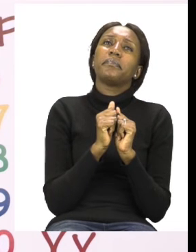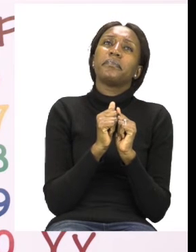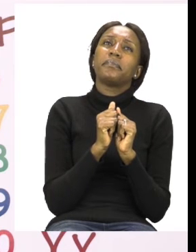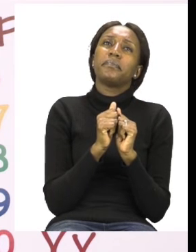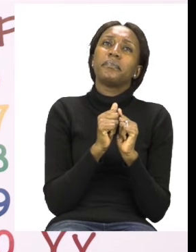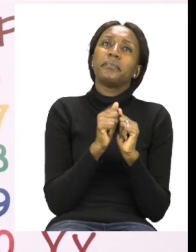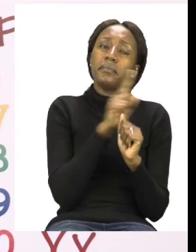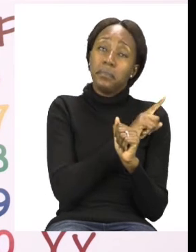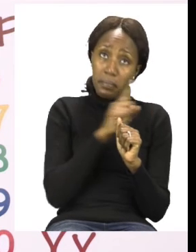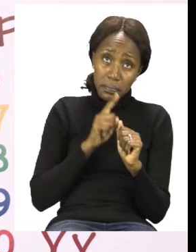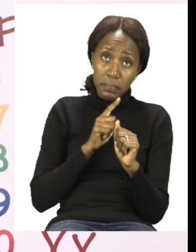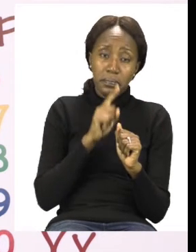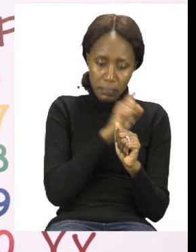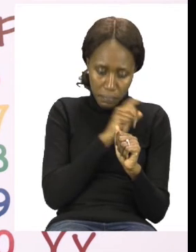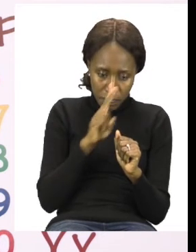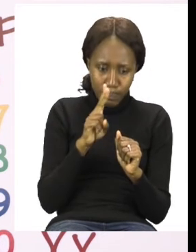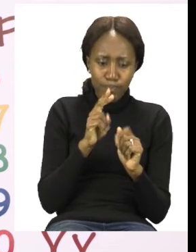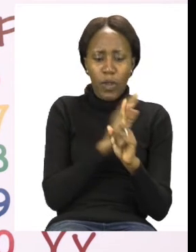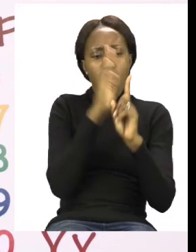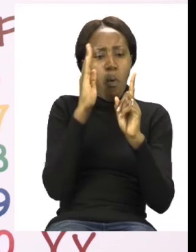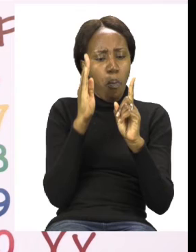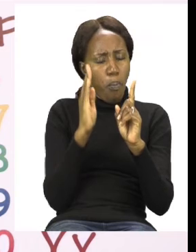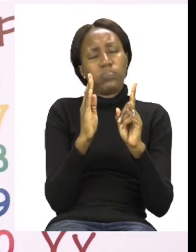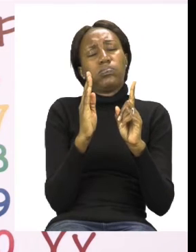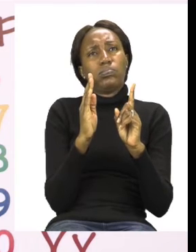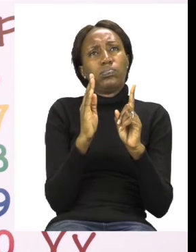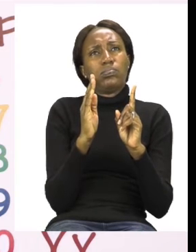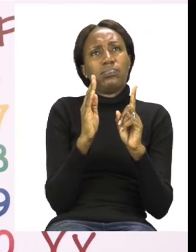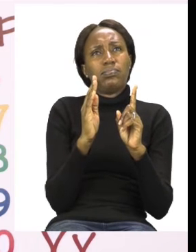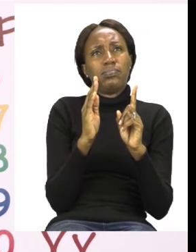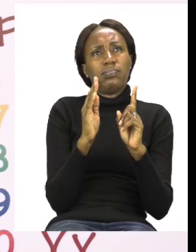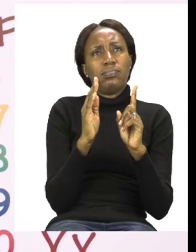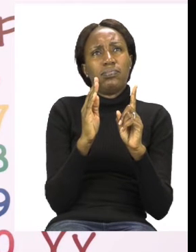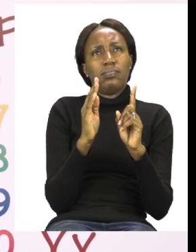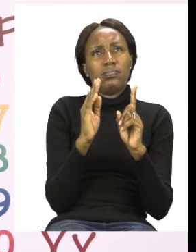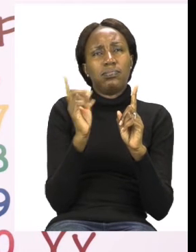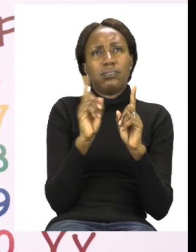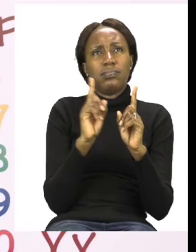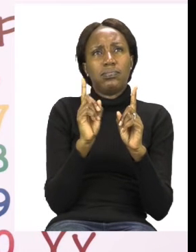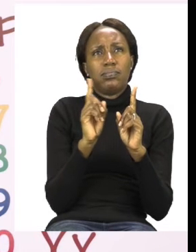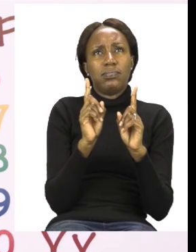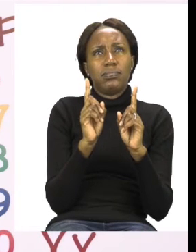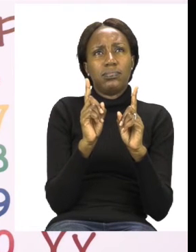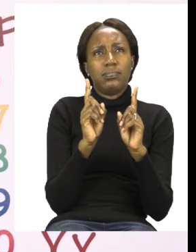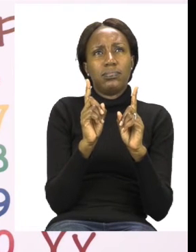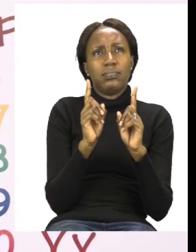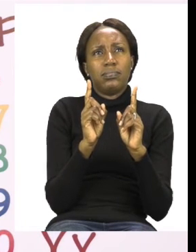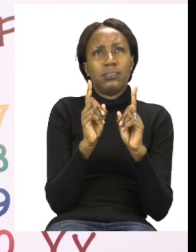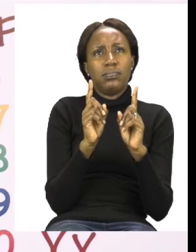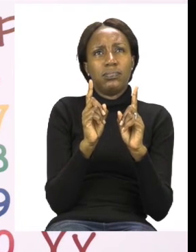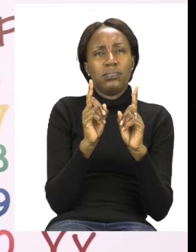have 11, 12, then we need to look for the one behind. And our number